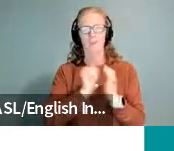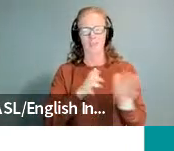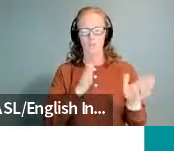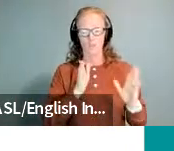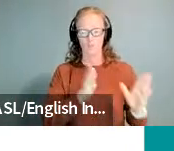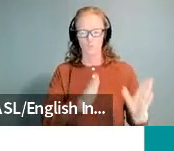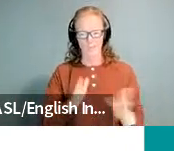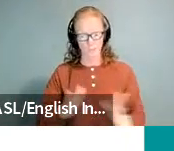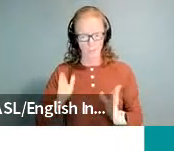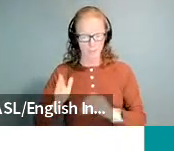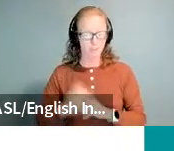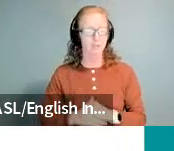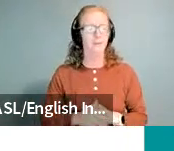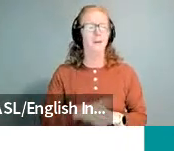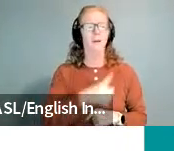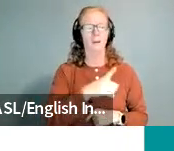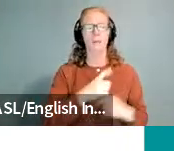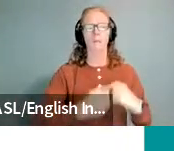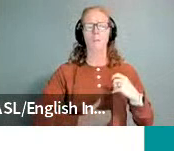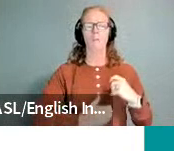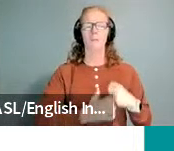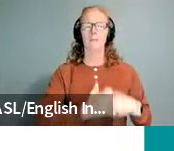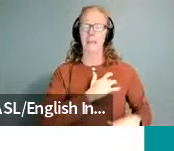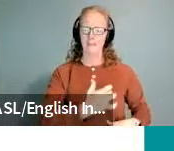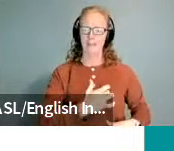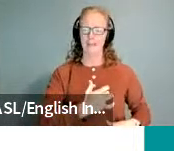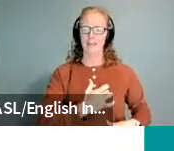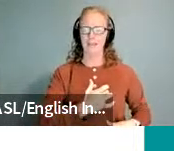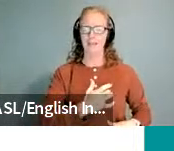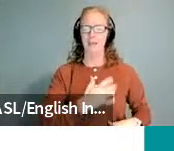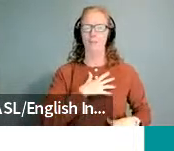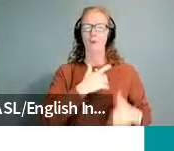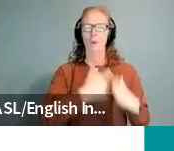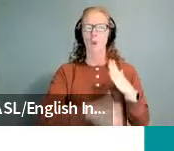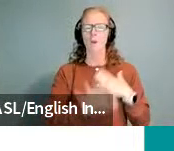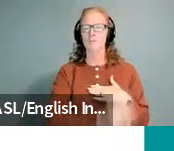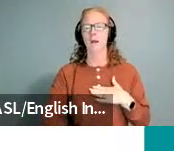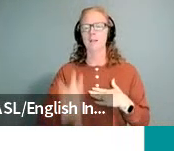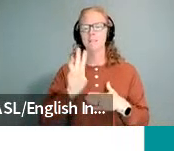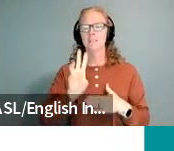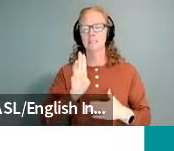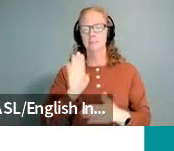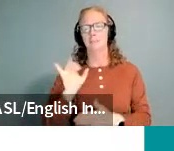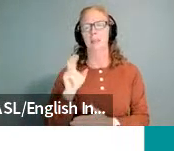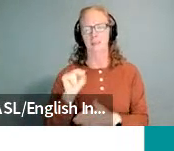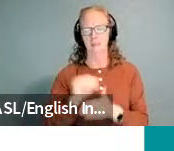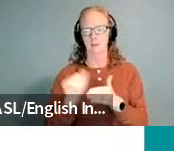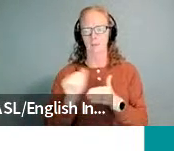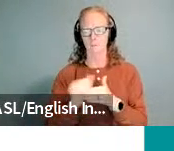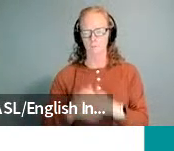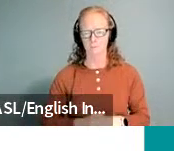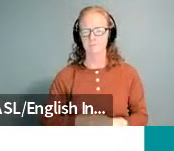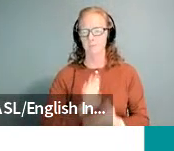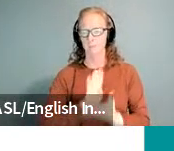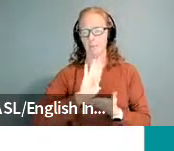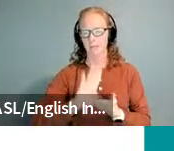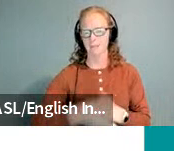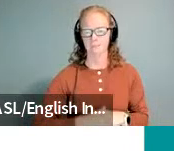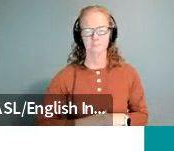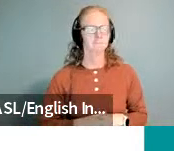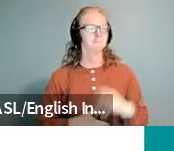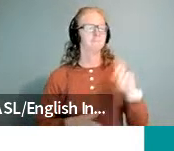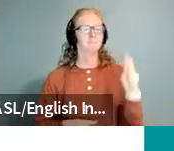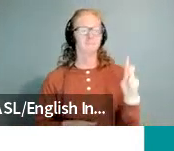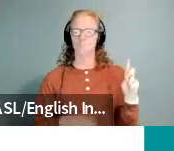see that the most likely cost out of this modeling becomes around $6 billion. And so that